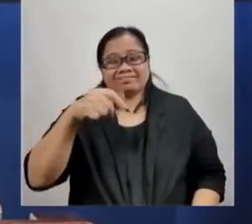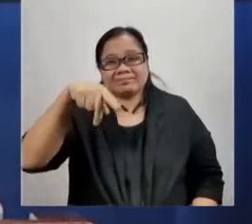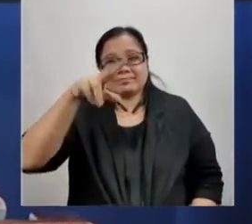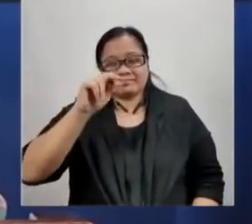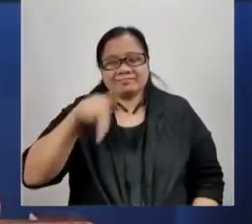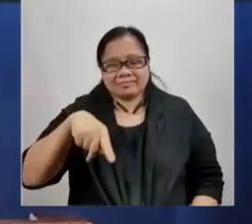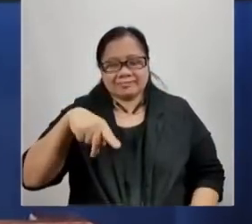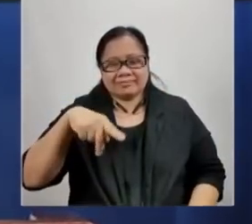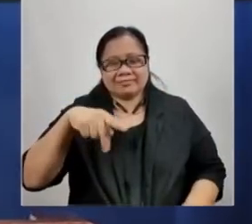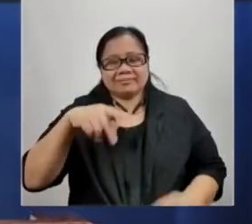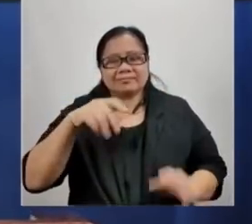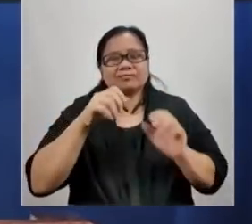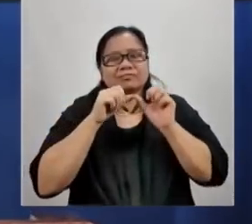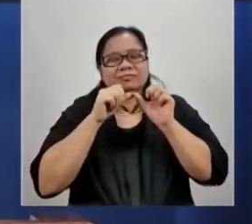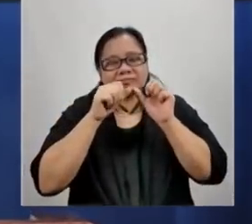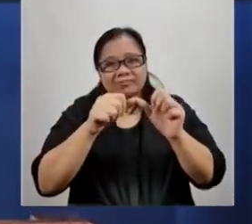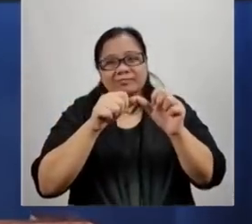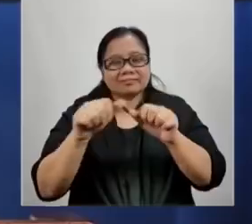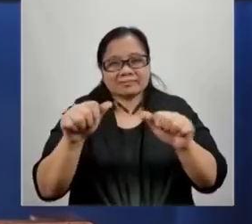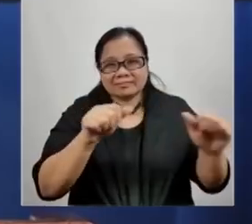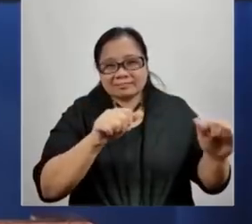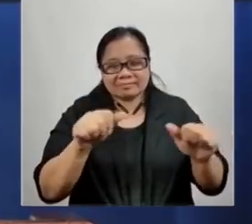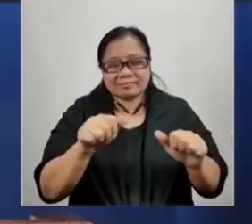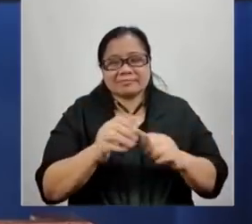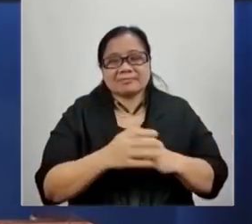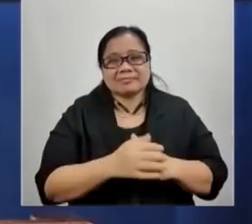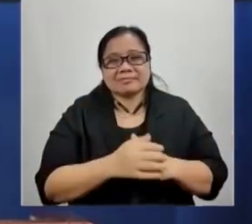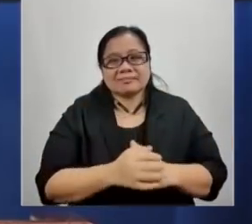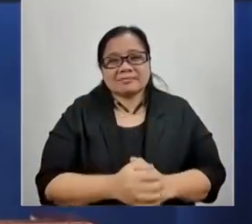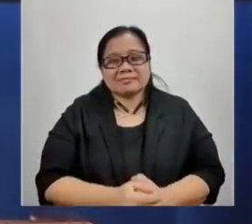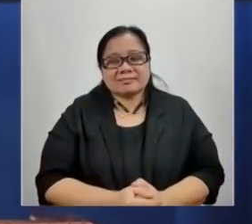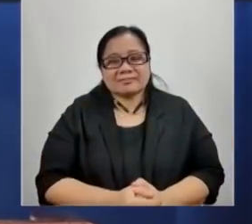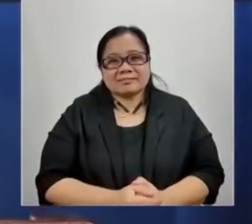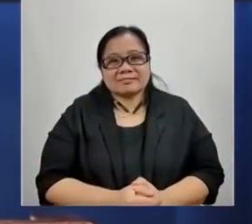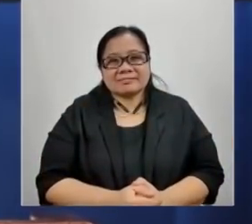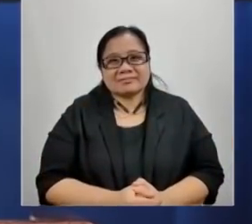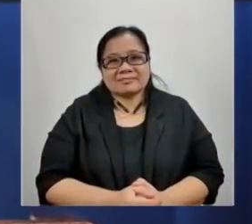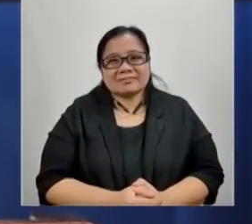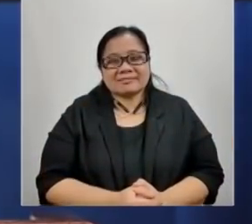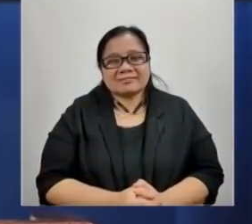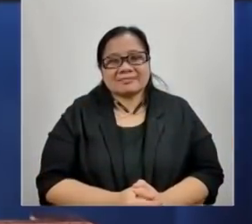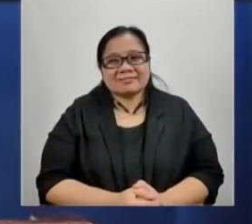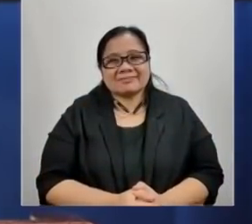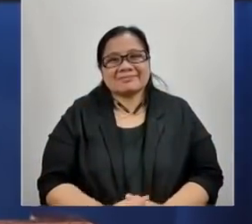operasyon and they will be compliant with the law pursuant to this.